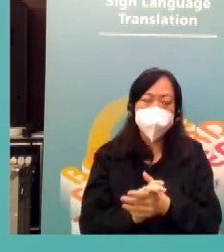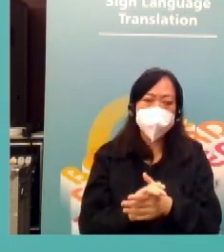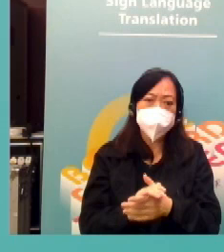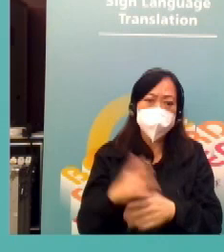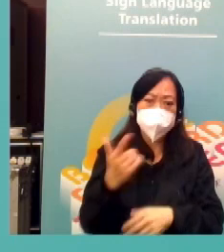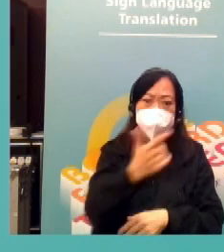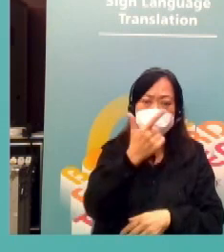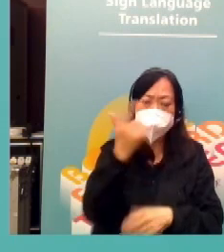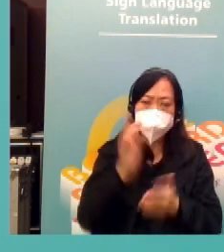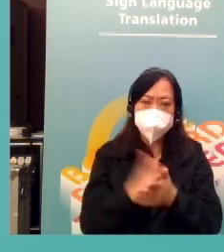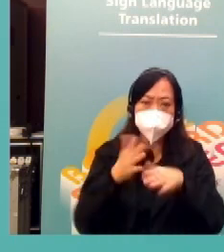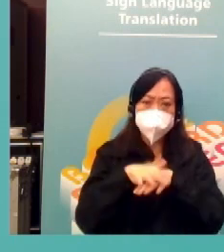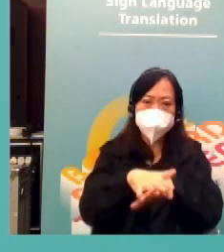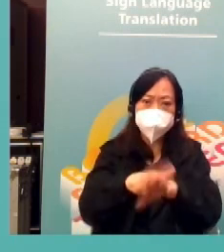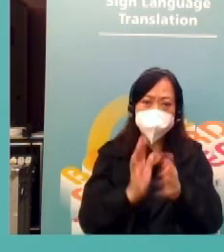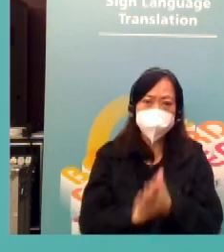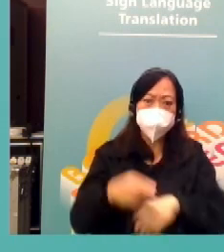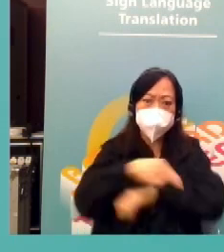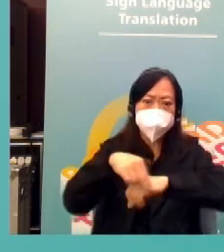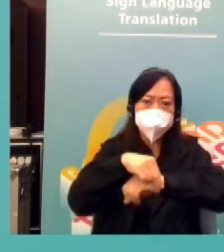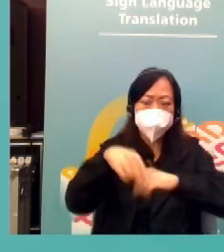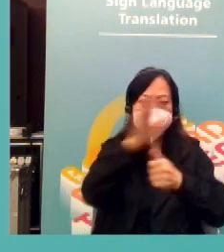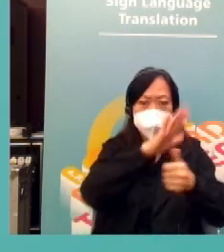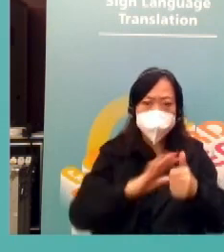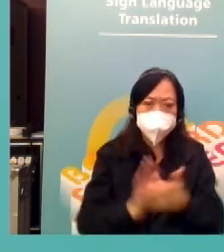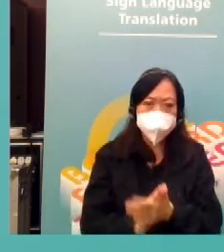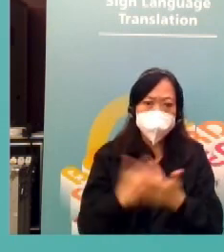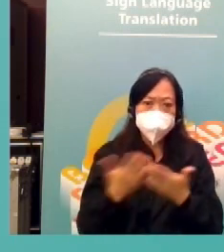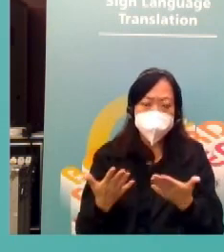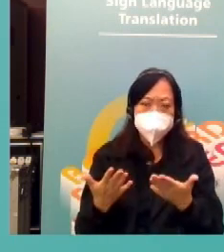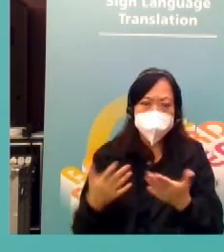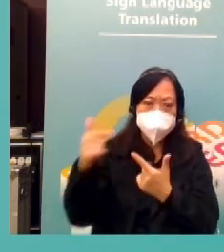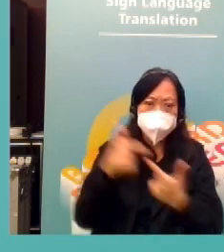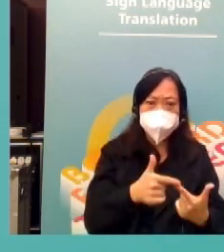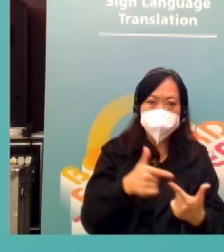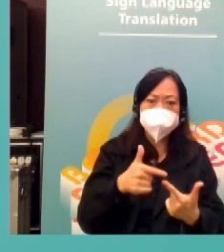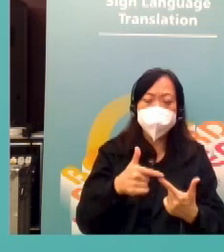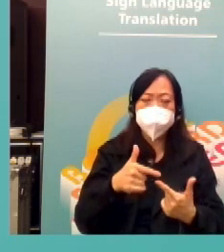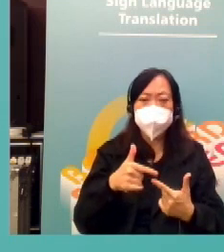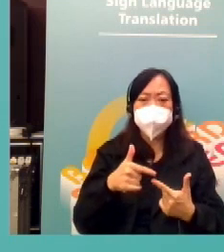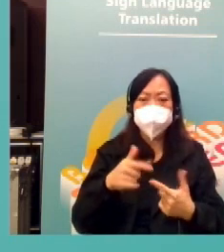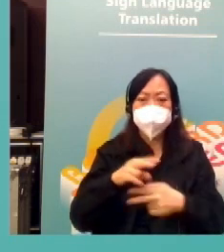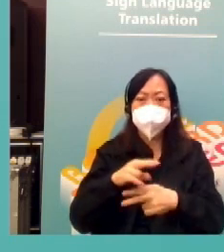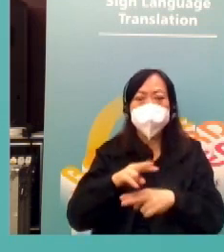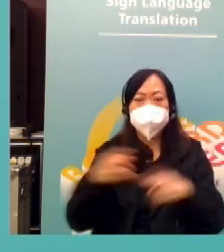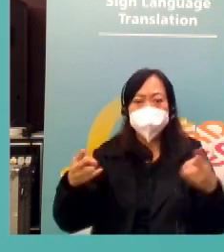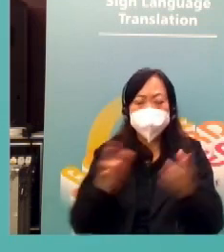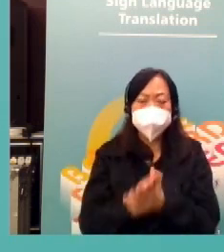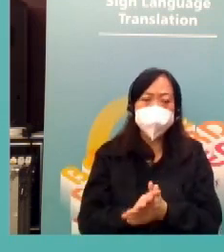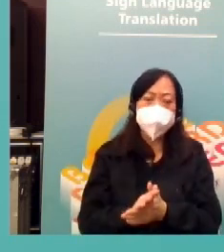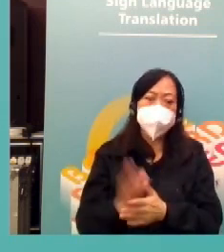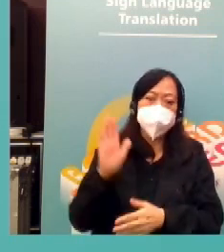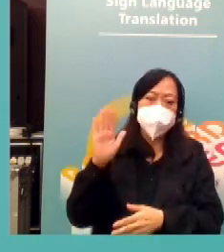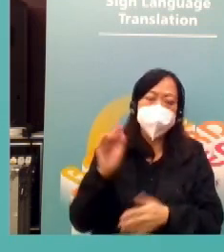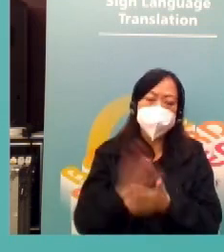in terms of sustainability, because I think previous session, there was a question about greenwashing, for example. So how do